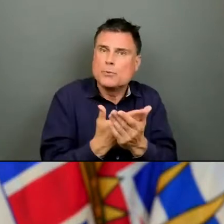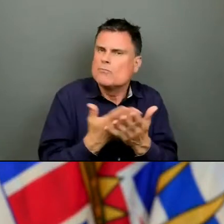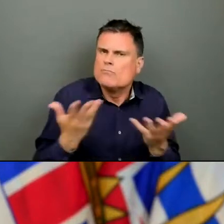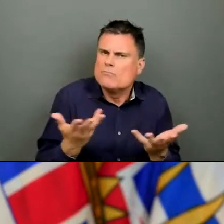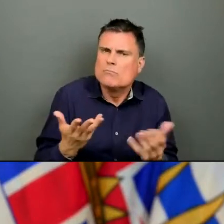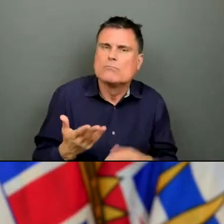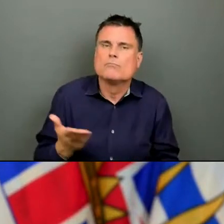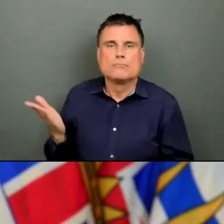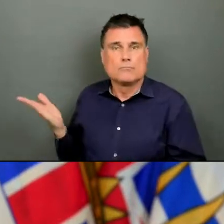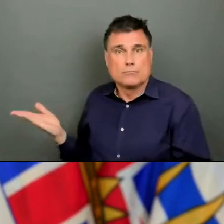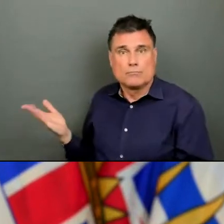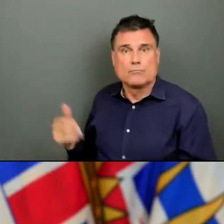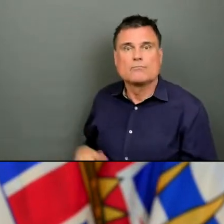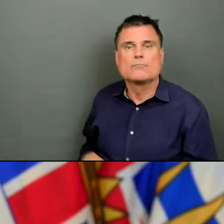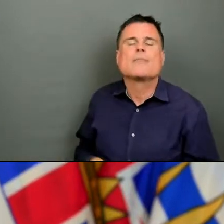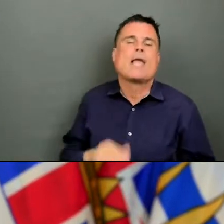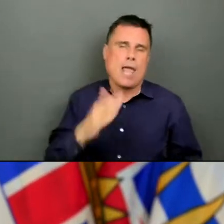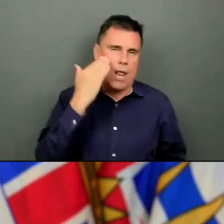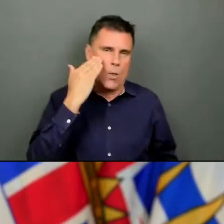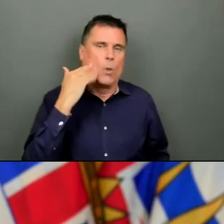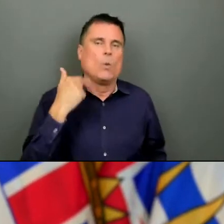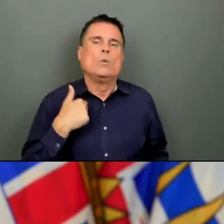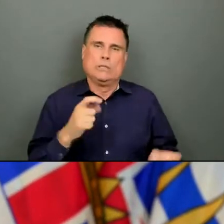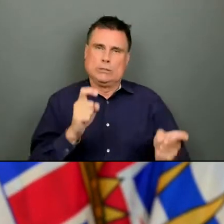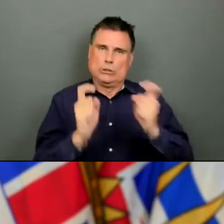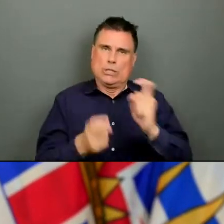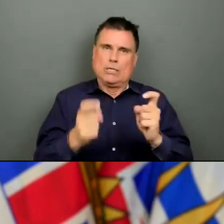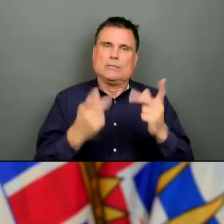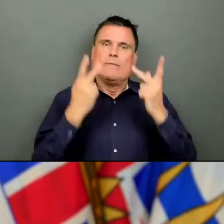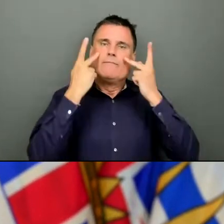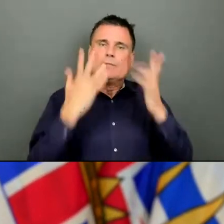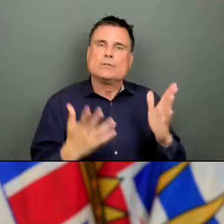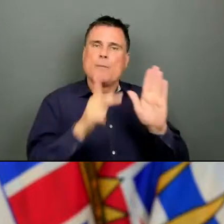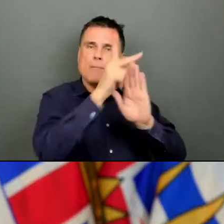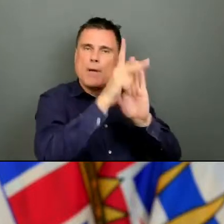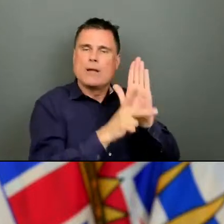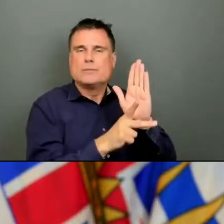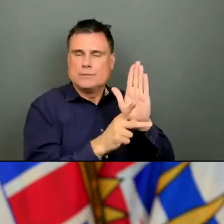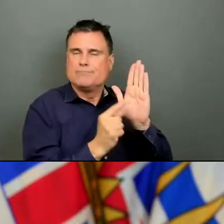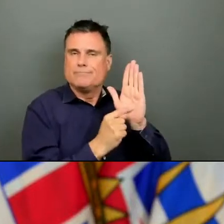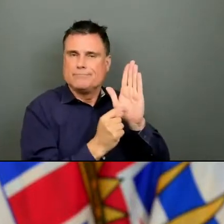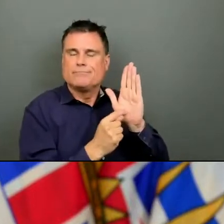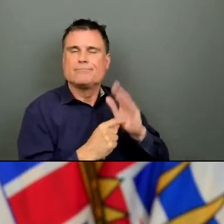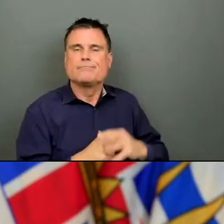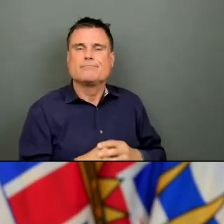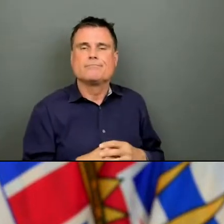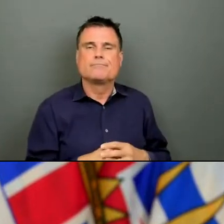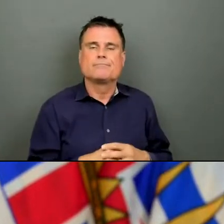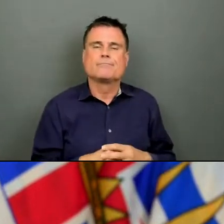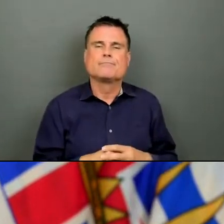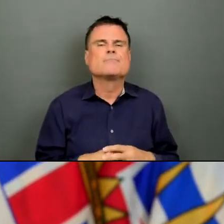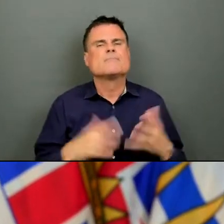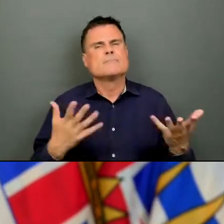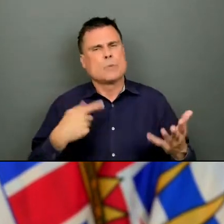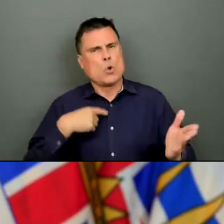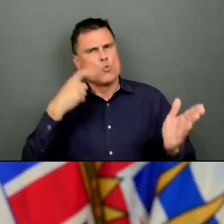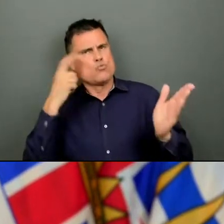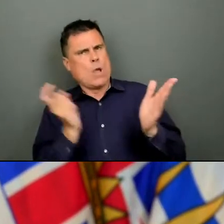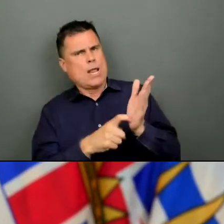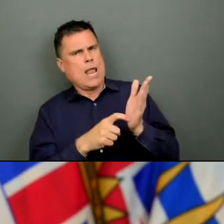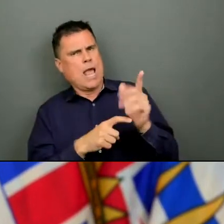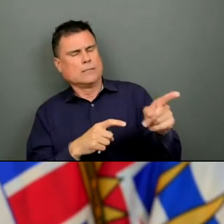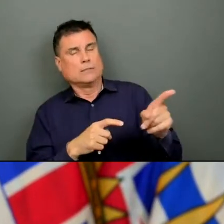and put that in place using the data that we had around how well the vaccination was working, both to protect